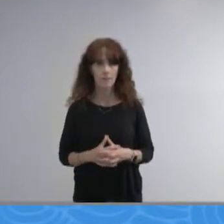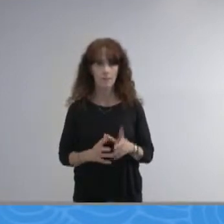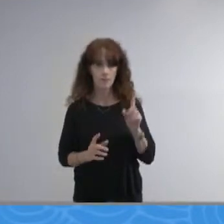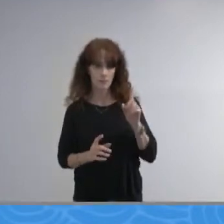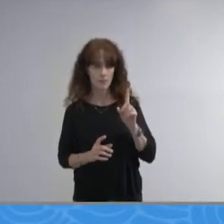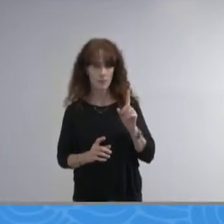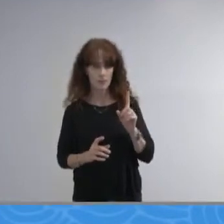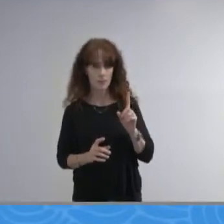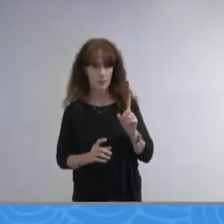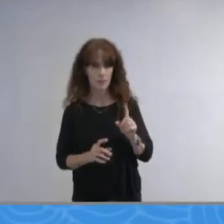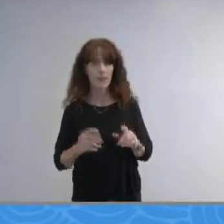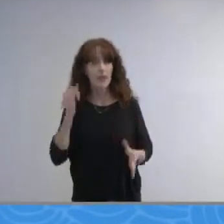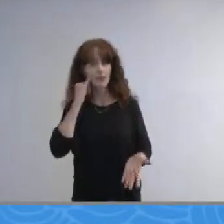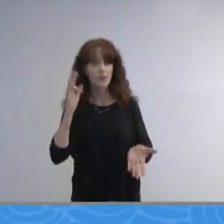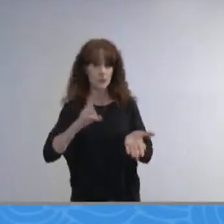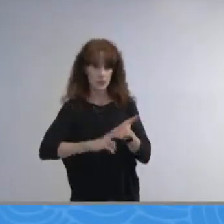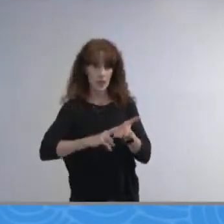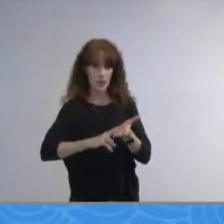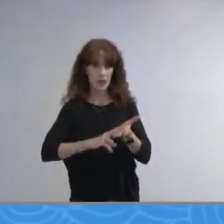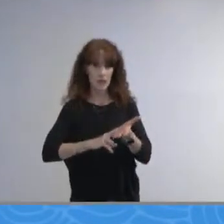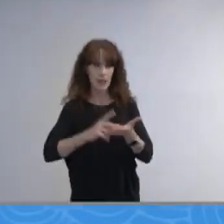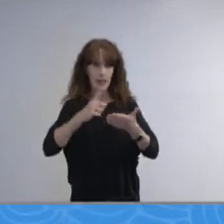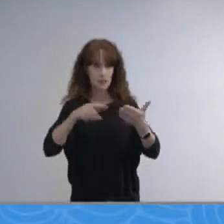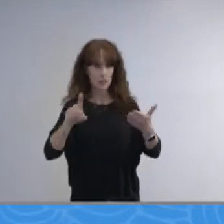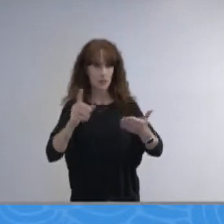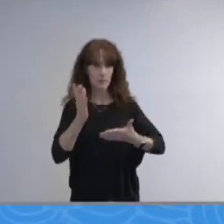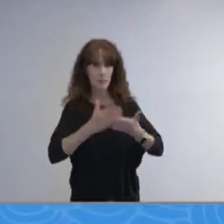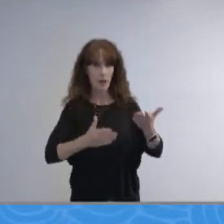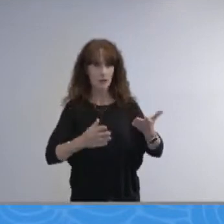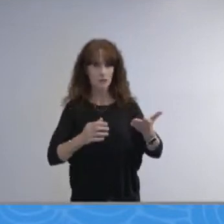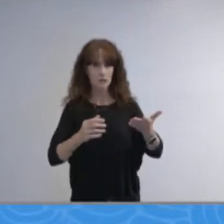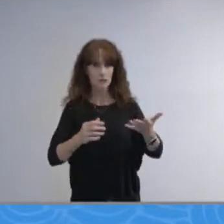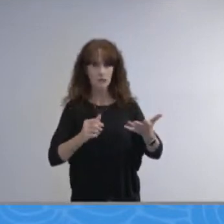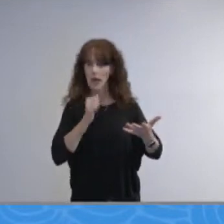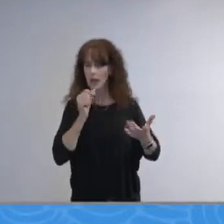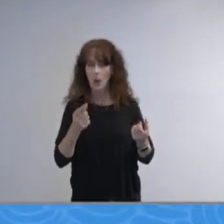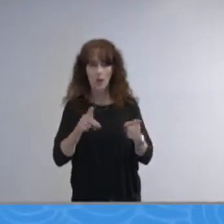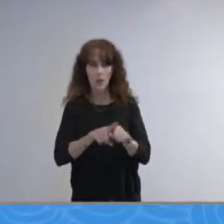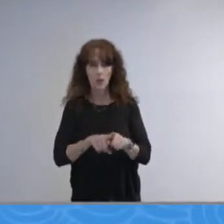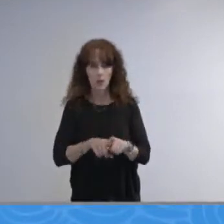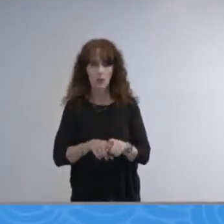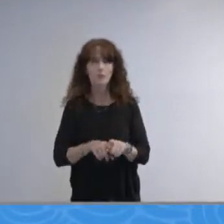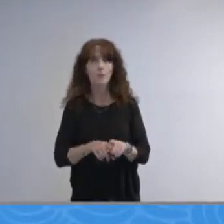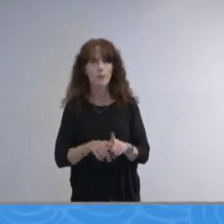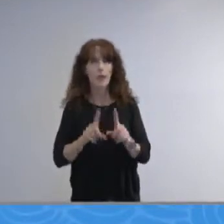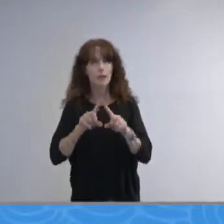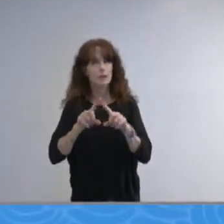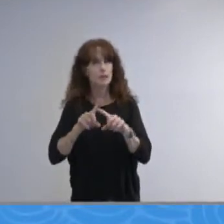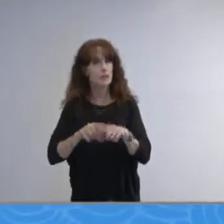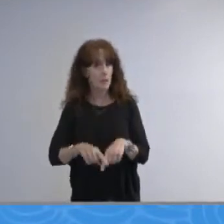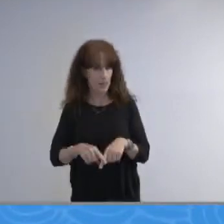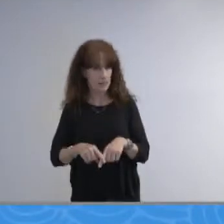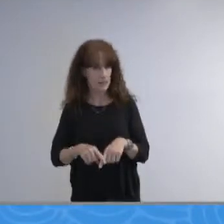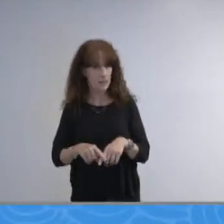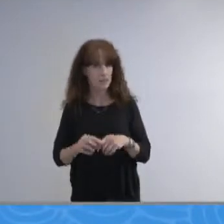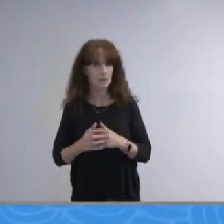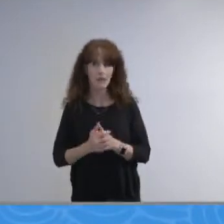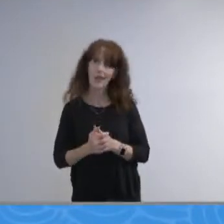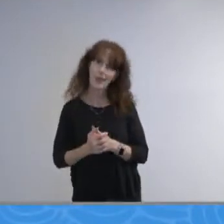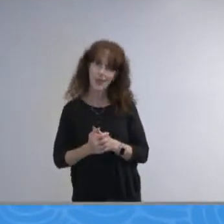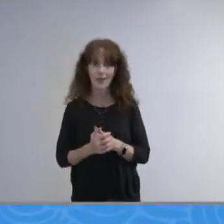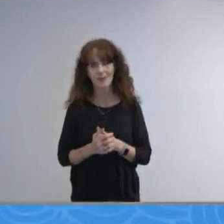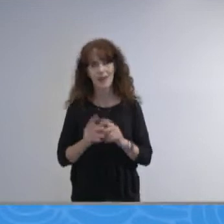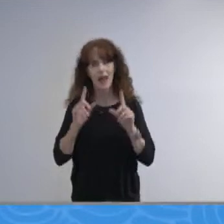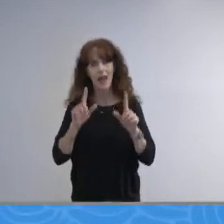Okay. If you sign the IEP but check out parts that you do not consent to, it depends. And I know that that's